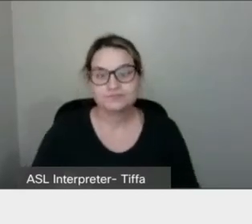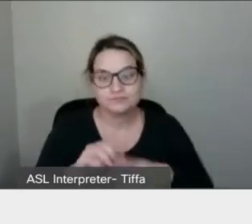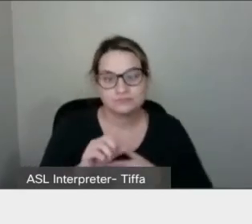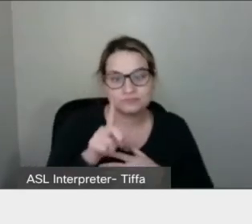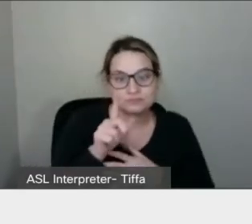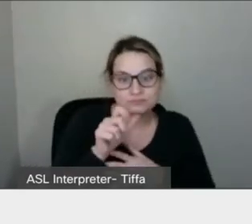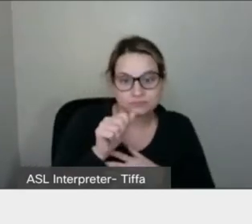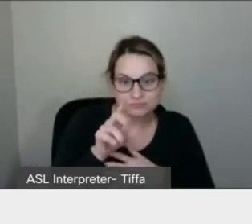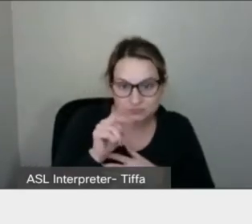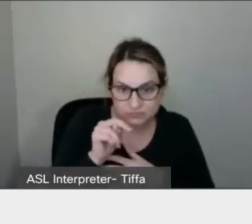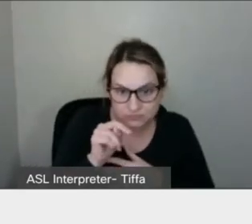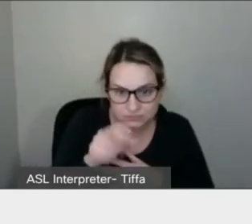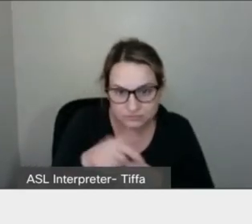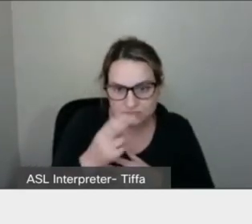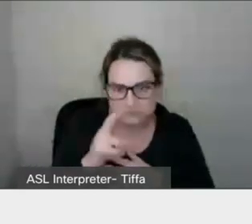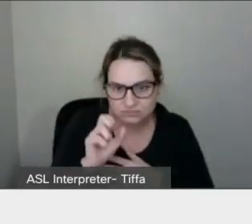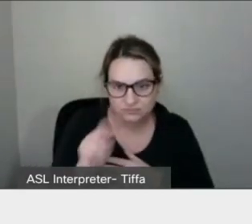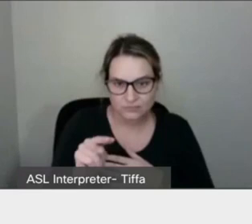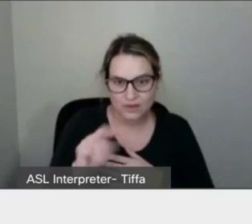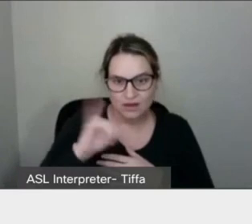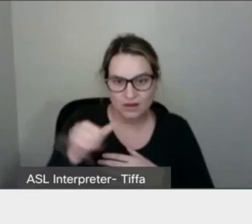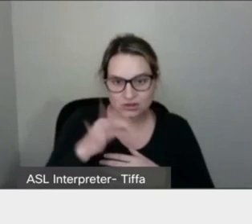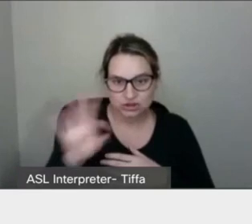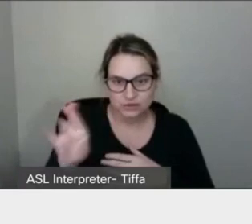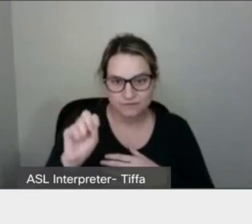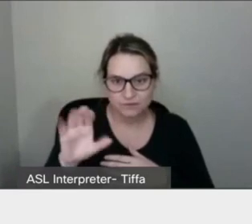Lon Huang, Jeffrey Spector.